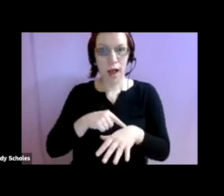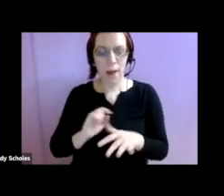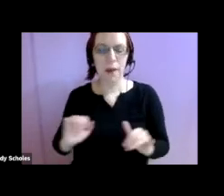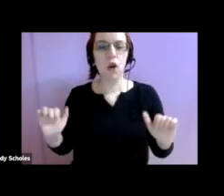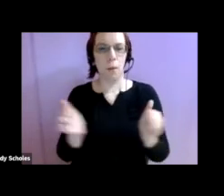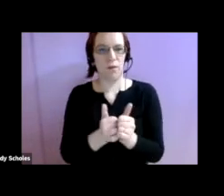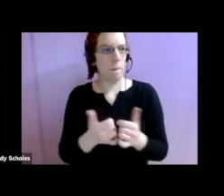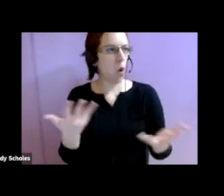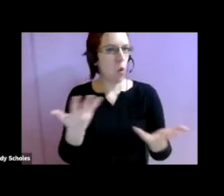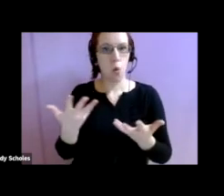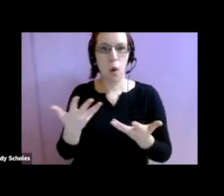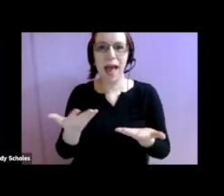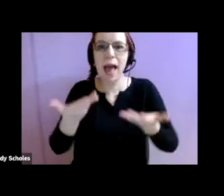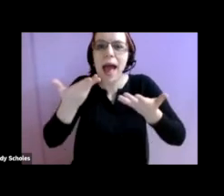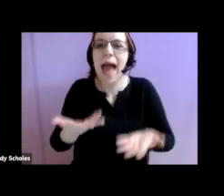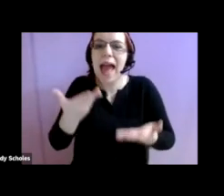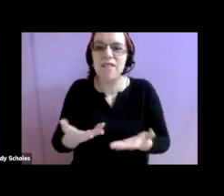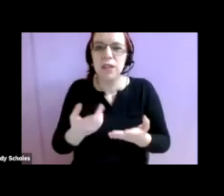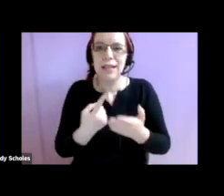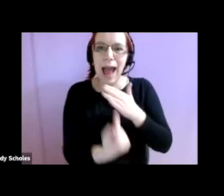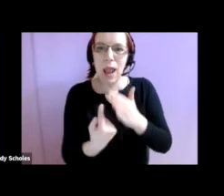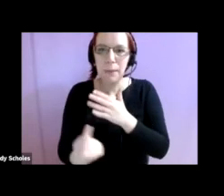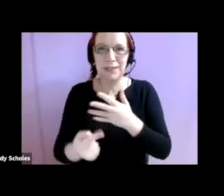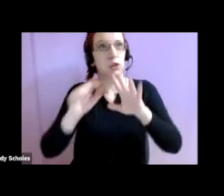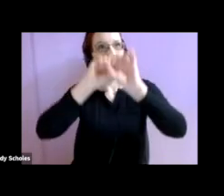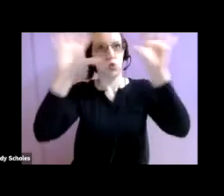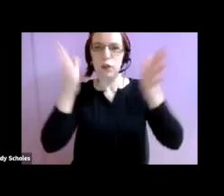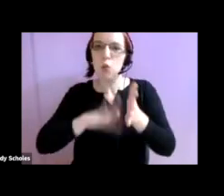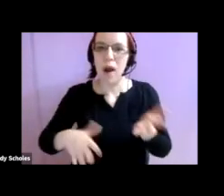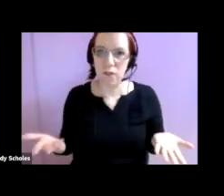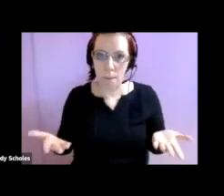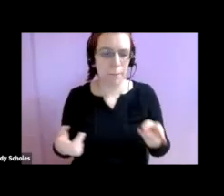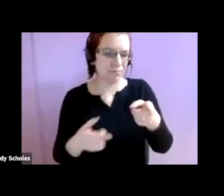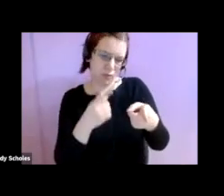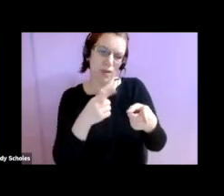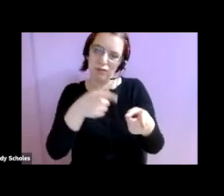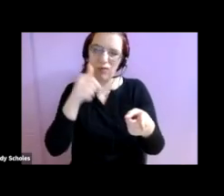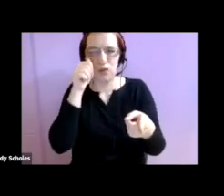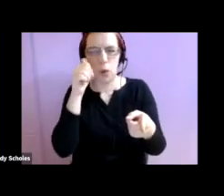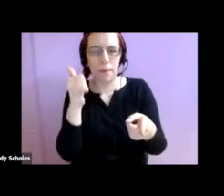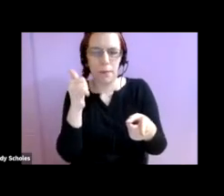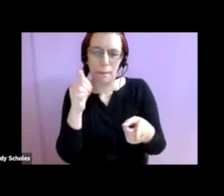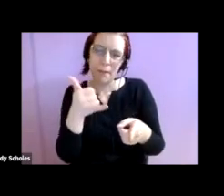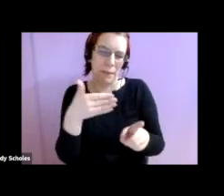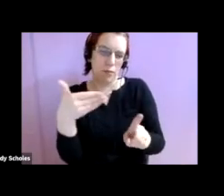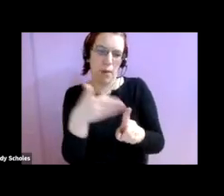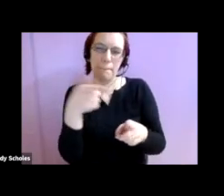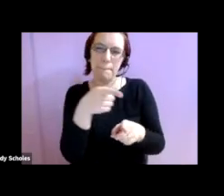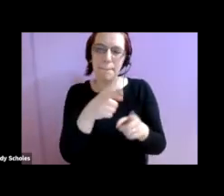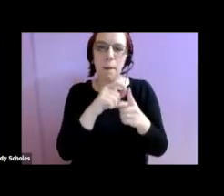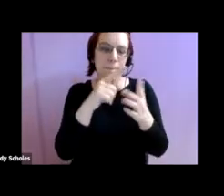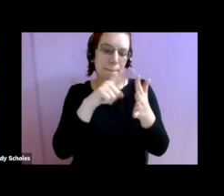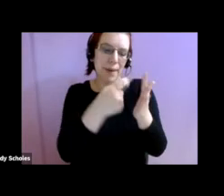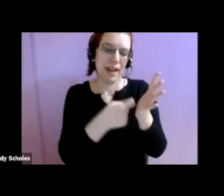heavy elements in the universe are coming from. So this is a periodic table, which you might recognize from